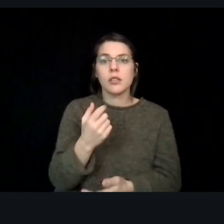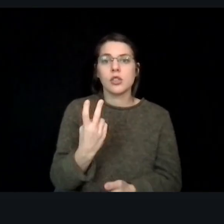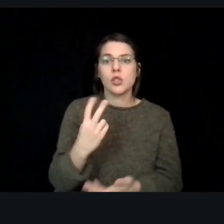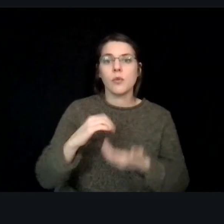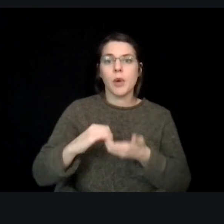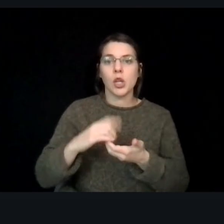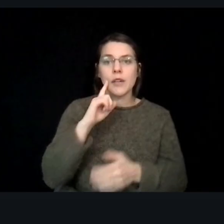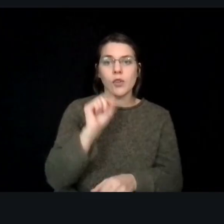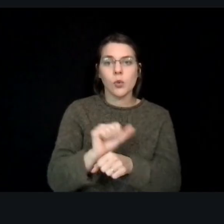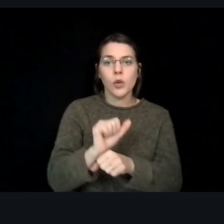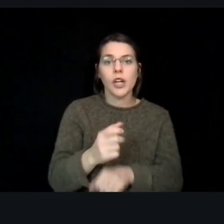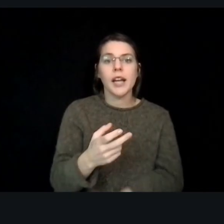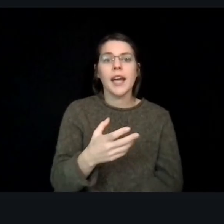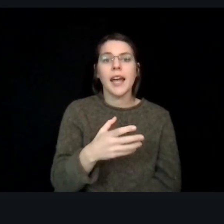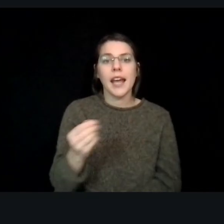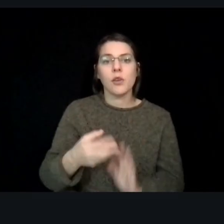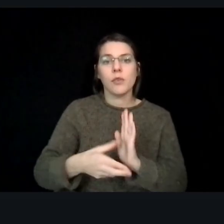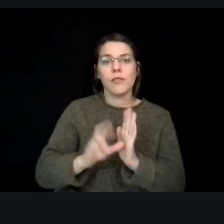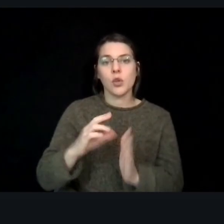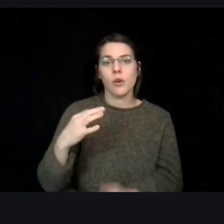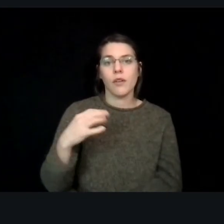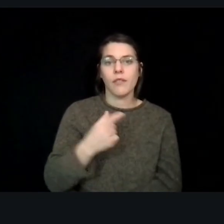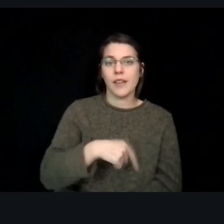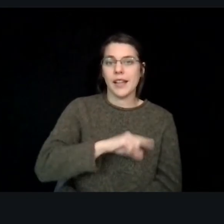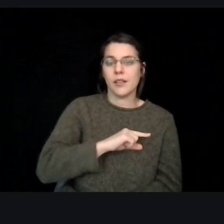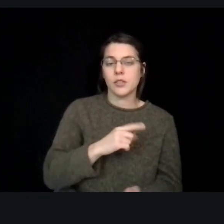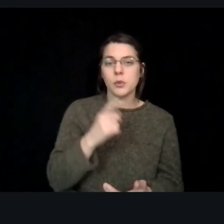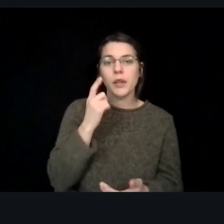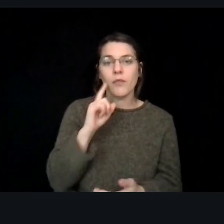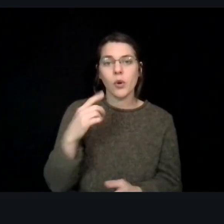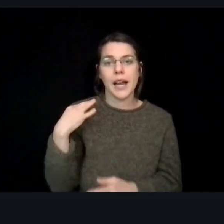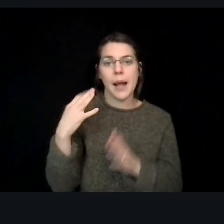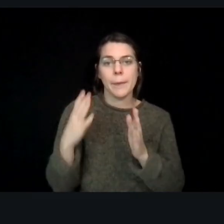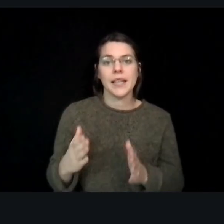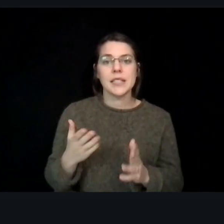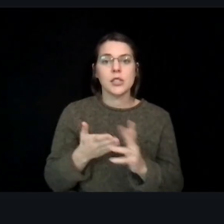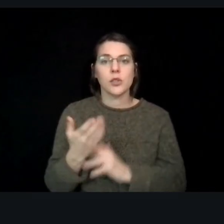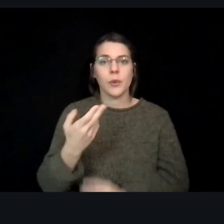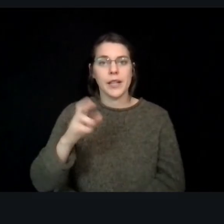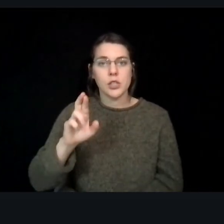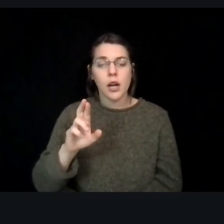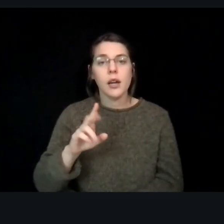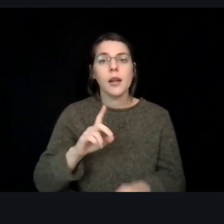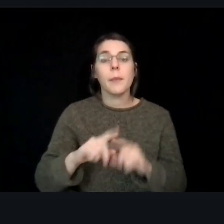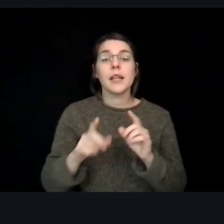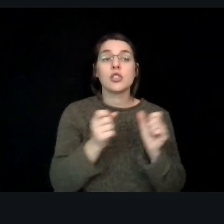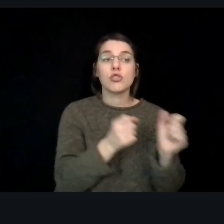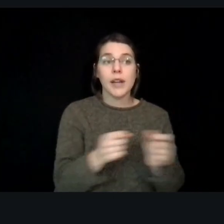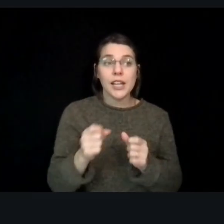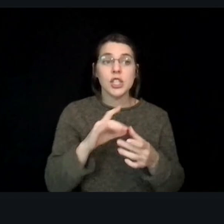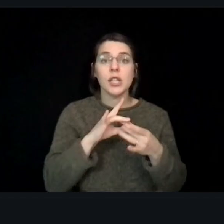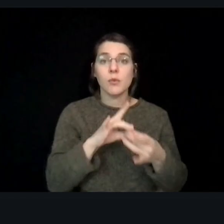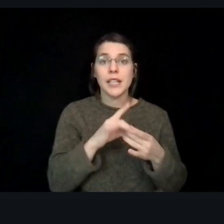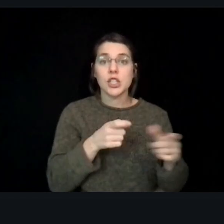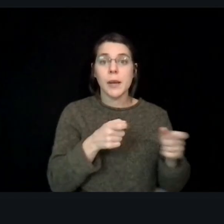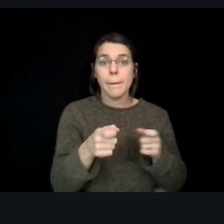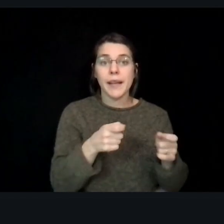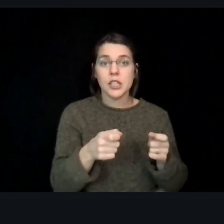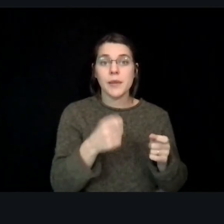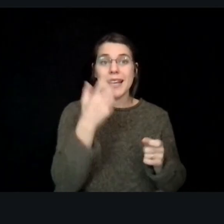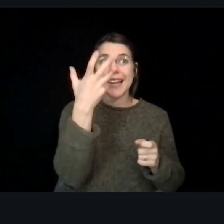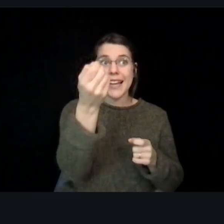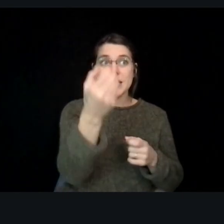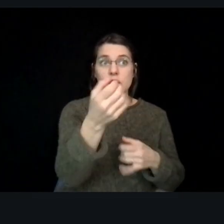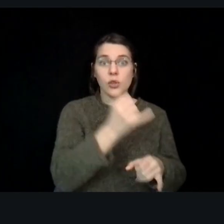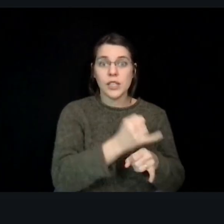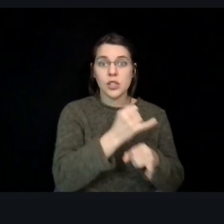of eligibility for applicants is done with HR, but the strategy and relationship management as an external institution with Partner for Work in